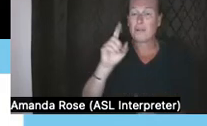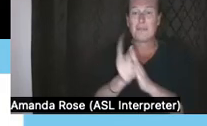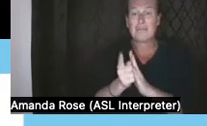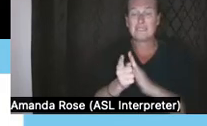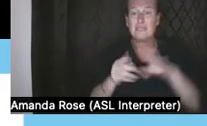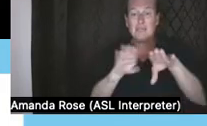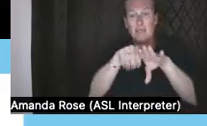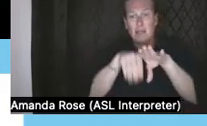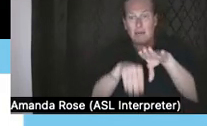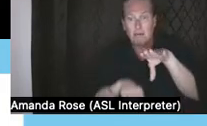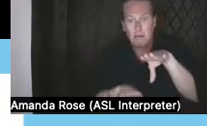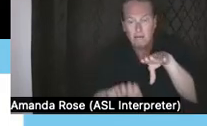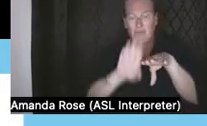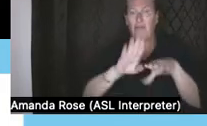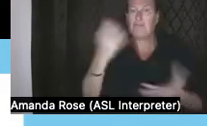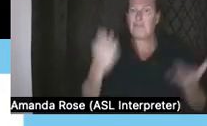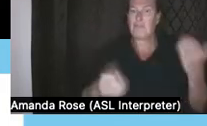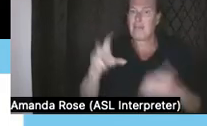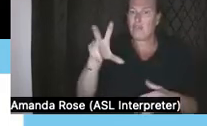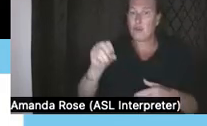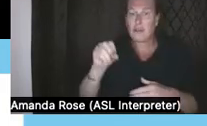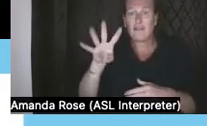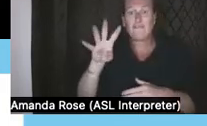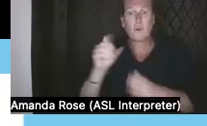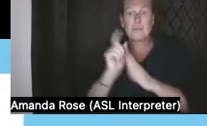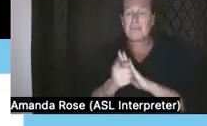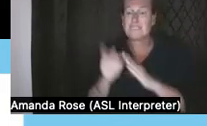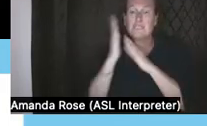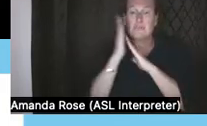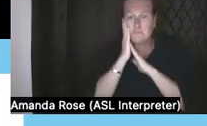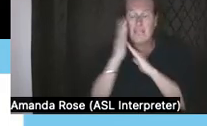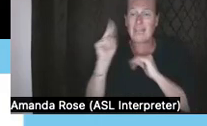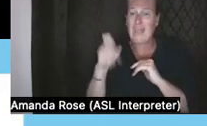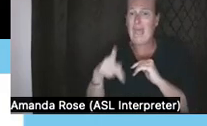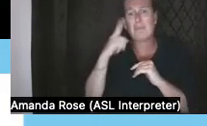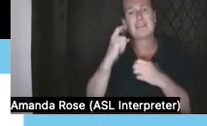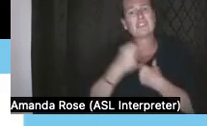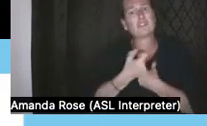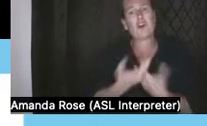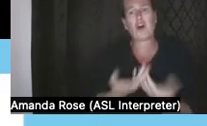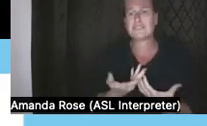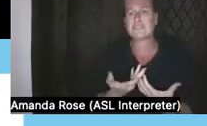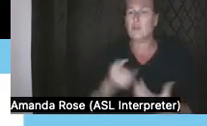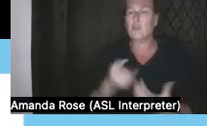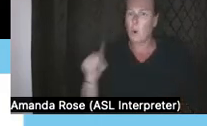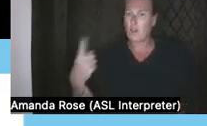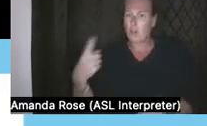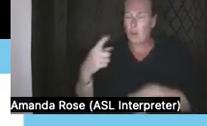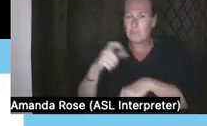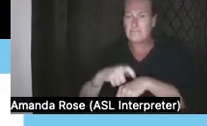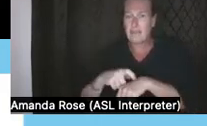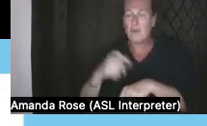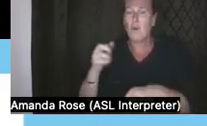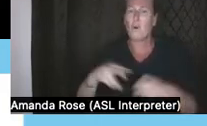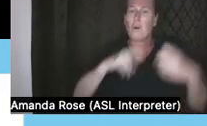might need 30 to 40 minutes to take a nap because their body's exhausted. Or they just need alone time, or that's when they want those snuggles to chat and kind